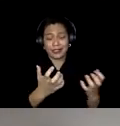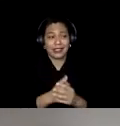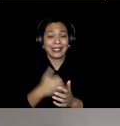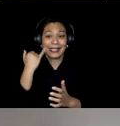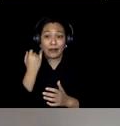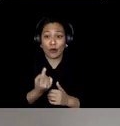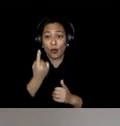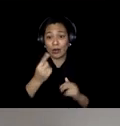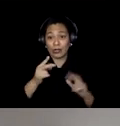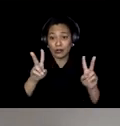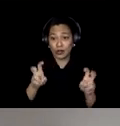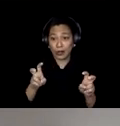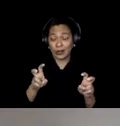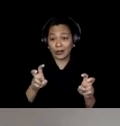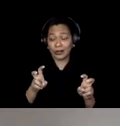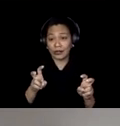topic,